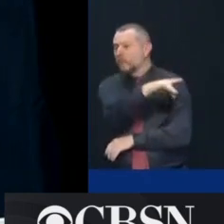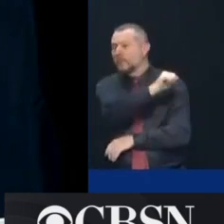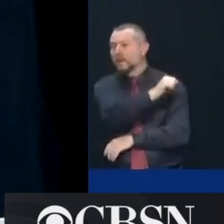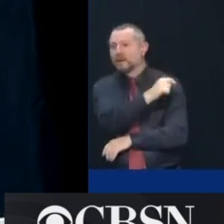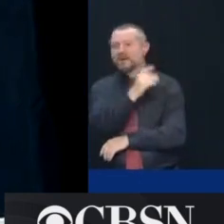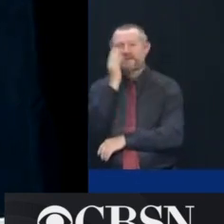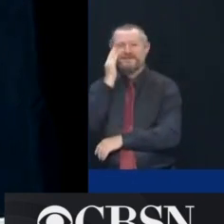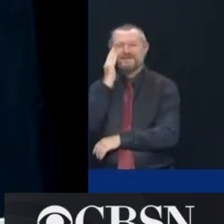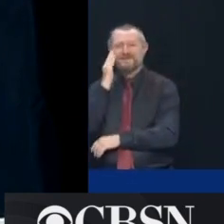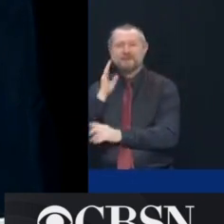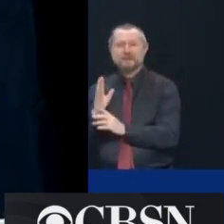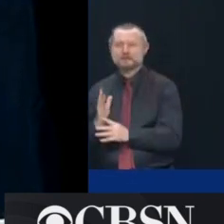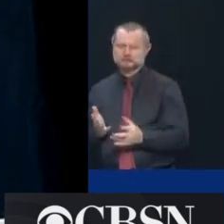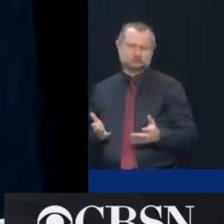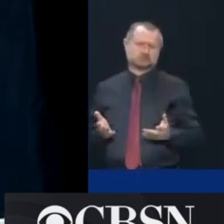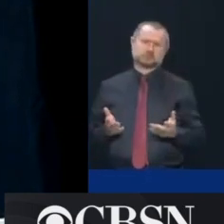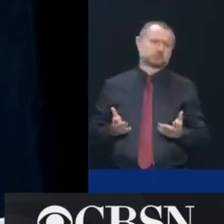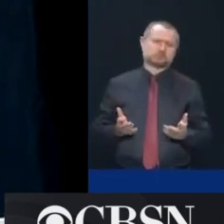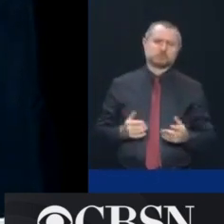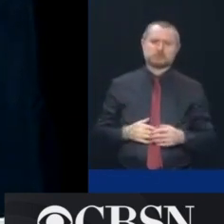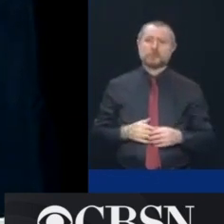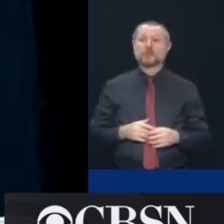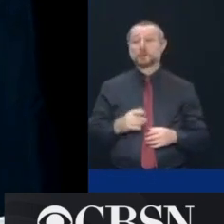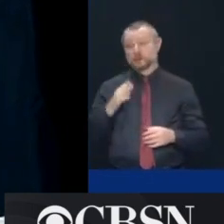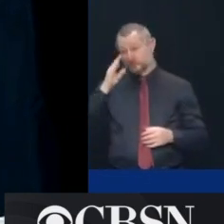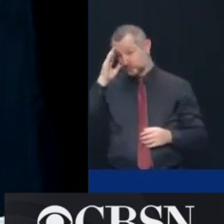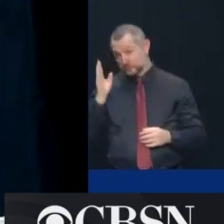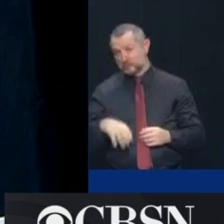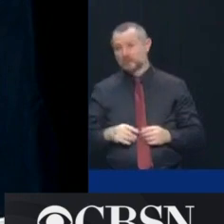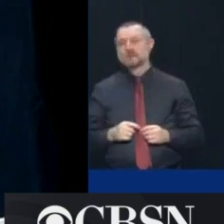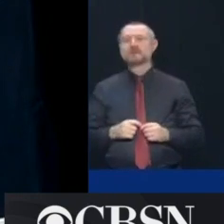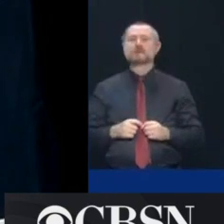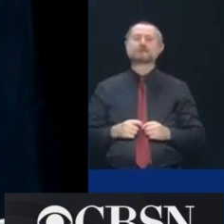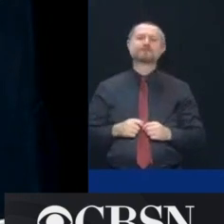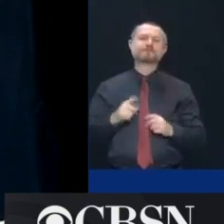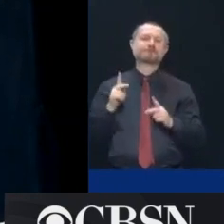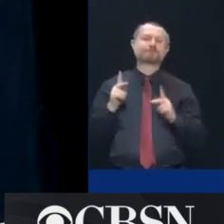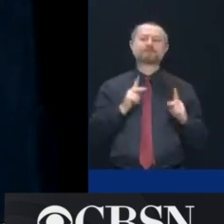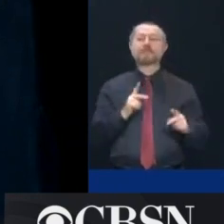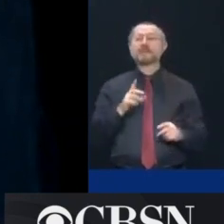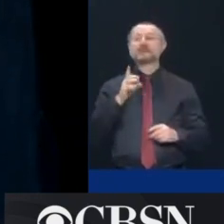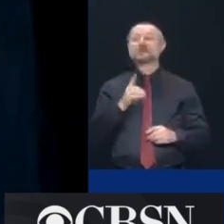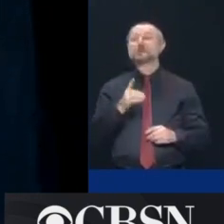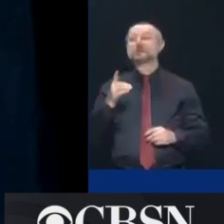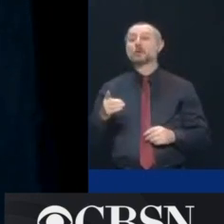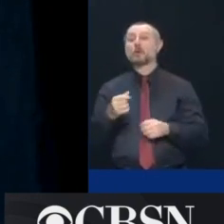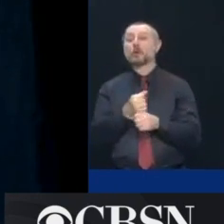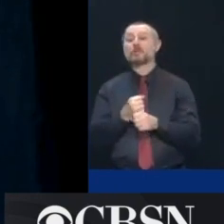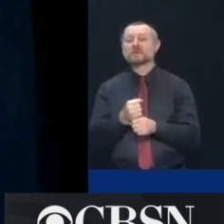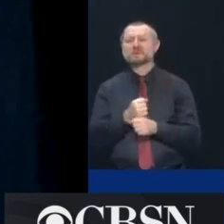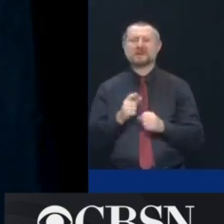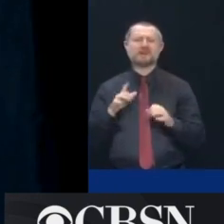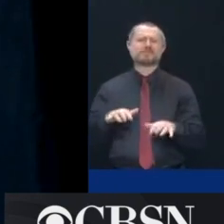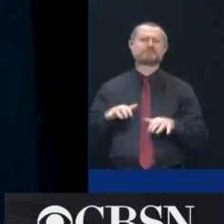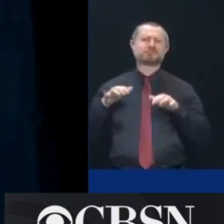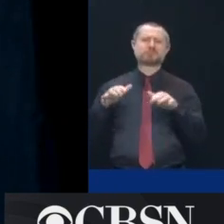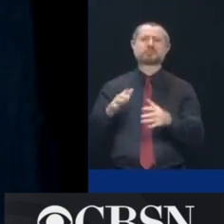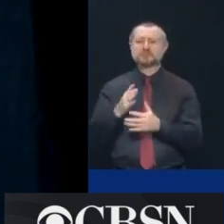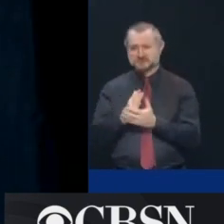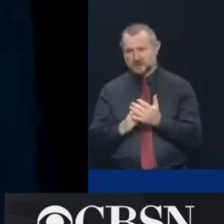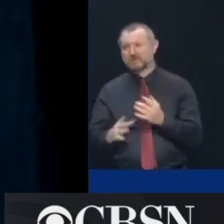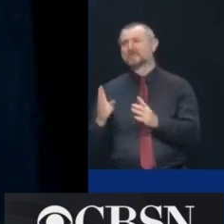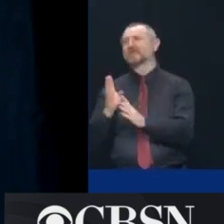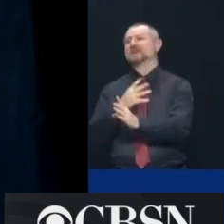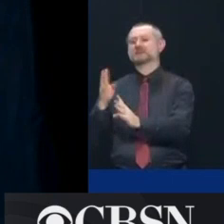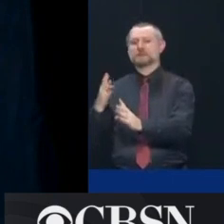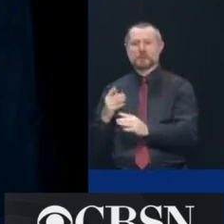I use the analogy, we have Dunkin Donuts all over the place. Some Dunkin Donuts have a long line. Some have